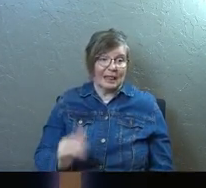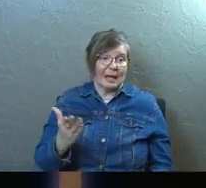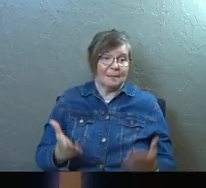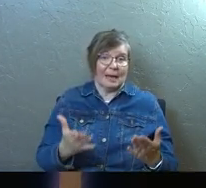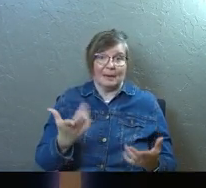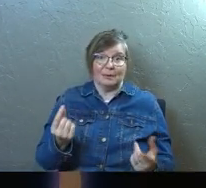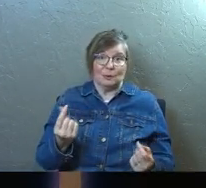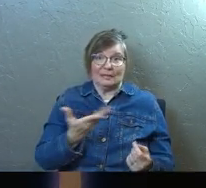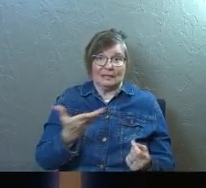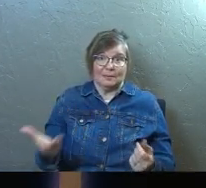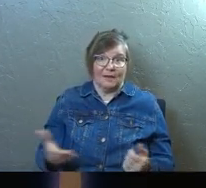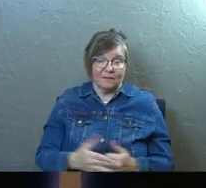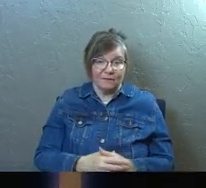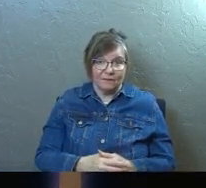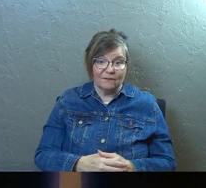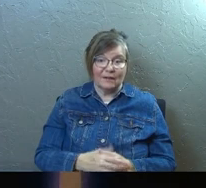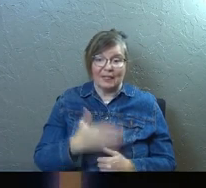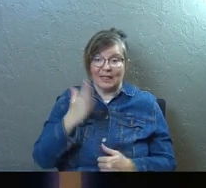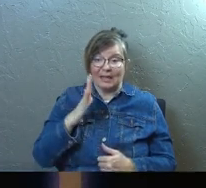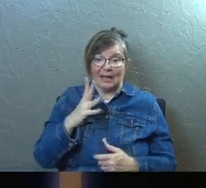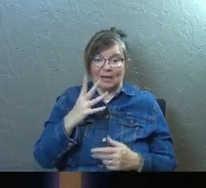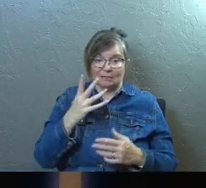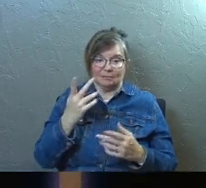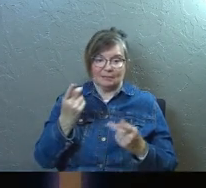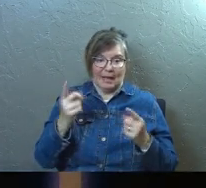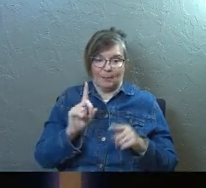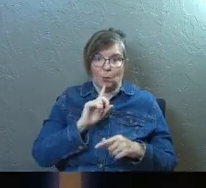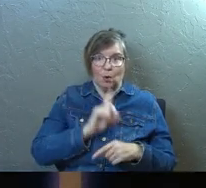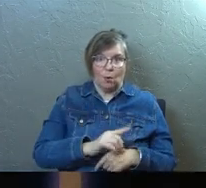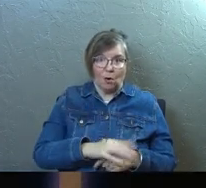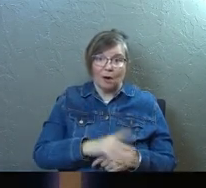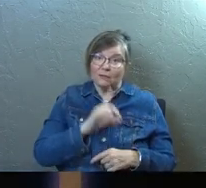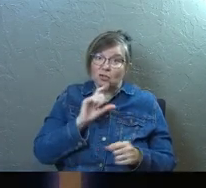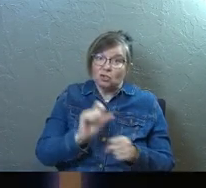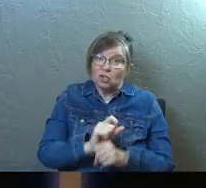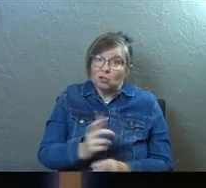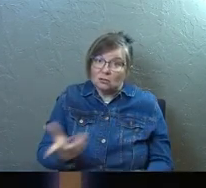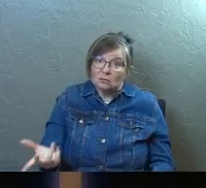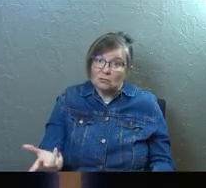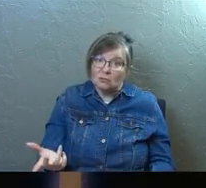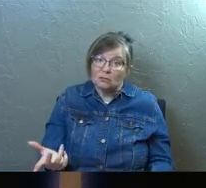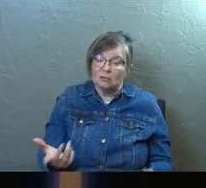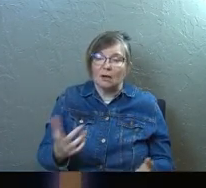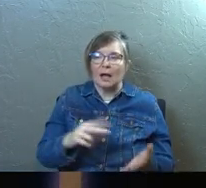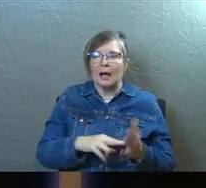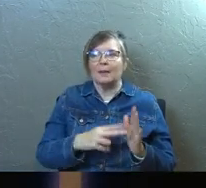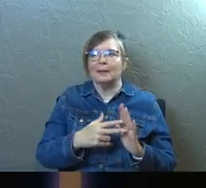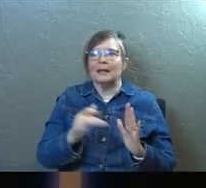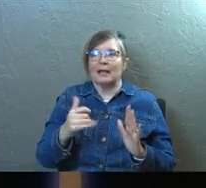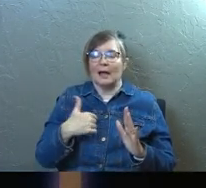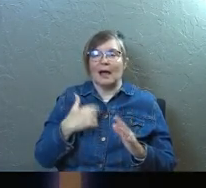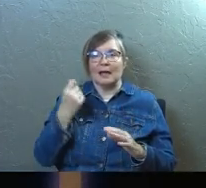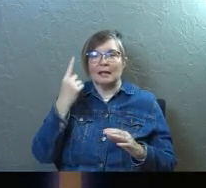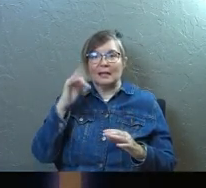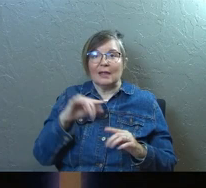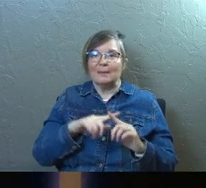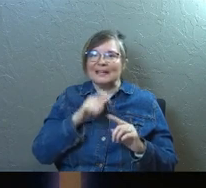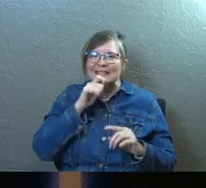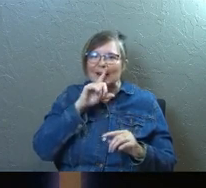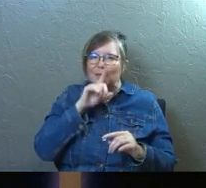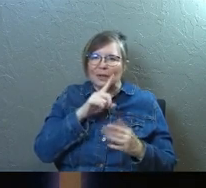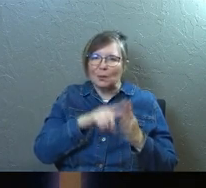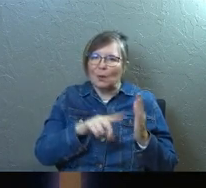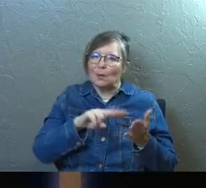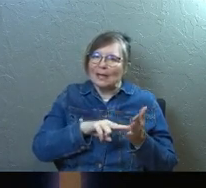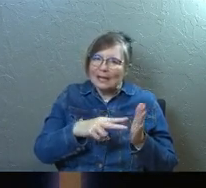Like, maybe you did some stuff that got you where you are. For sure. I mean, like I get that. But it's not